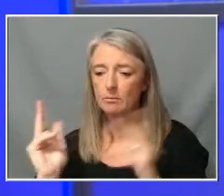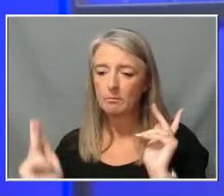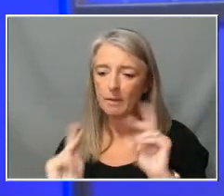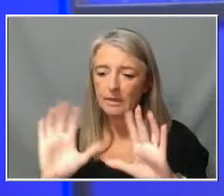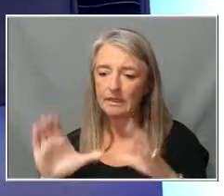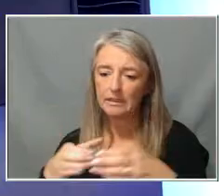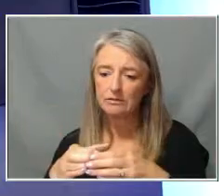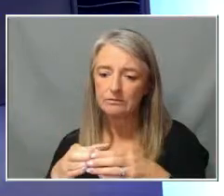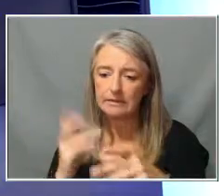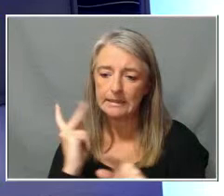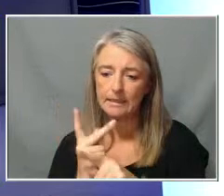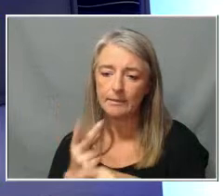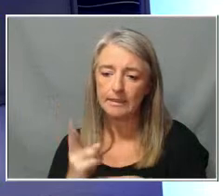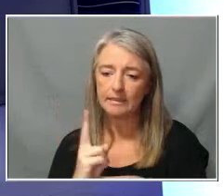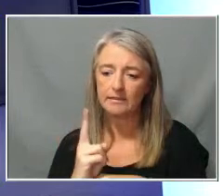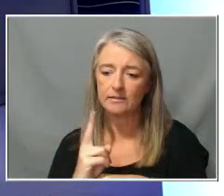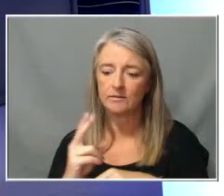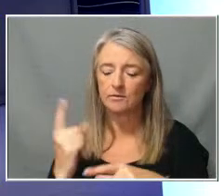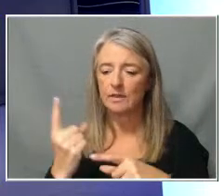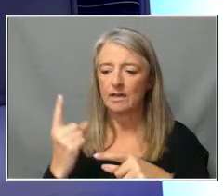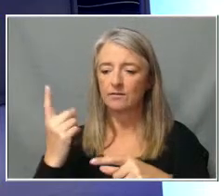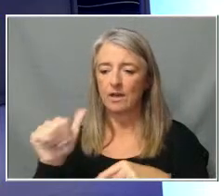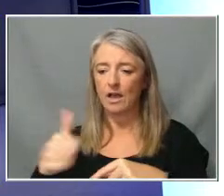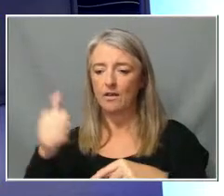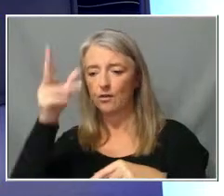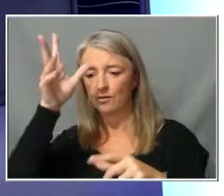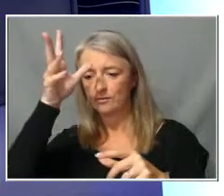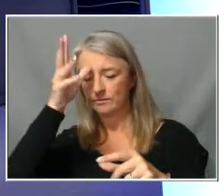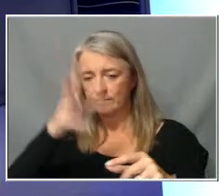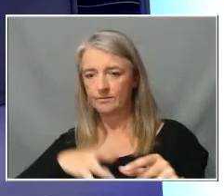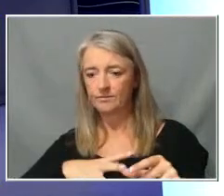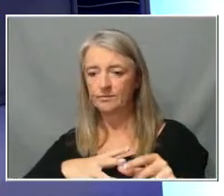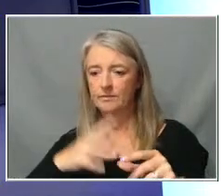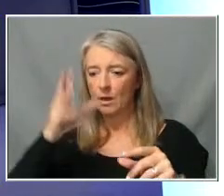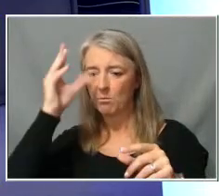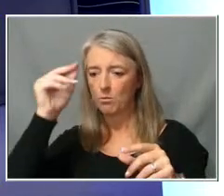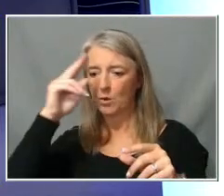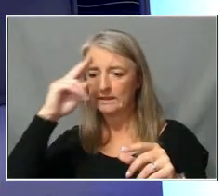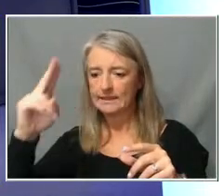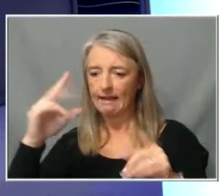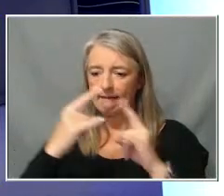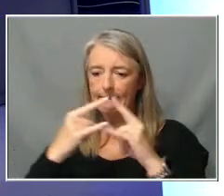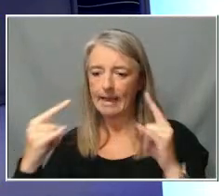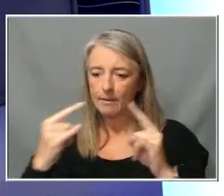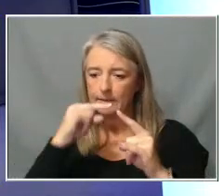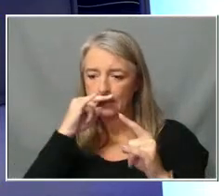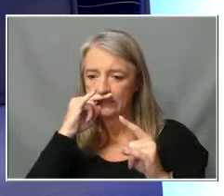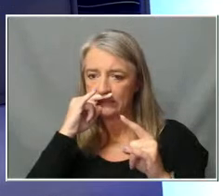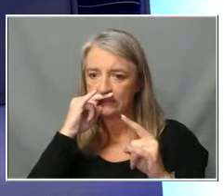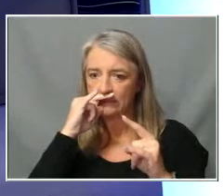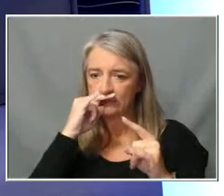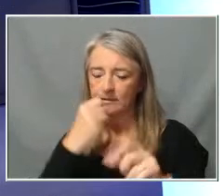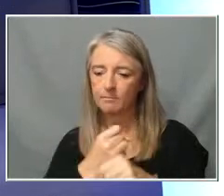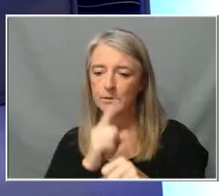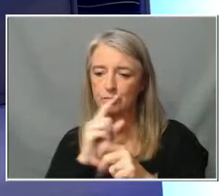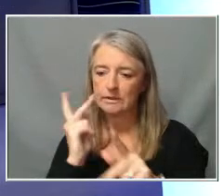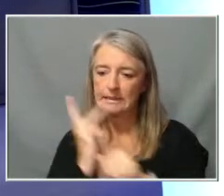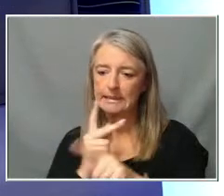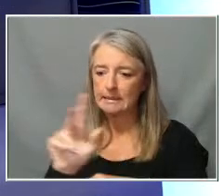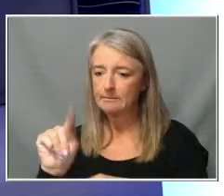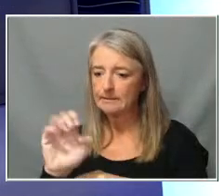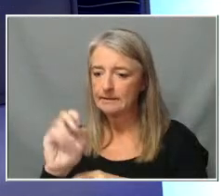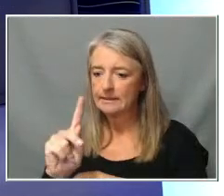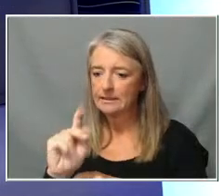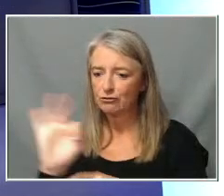high as well. We have a colleague, Cliff Irwin, who's at Boy Scout camp this week with his kids, and we told him, make sure you keep those ticks off you. That's right. This